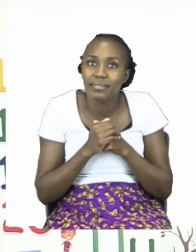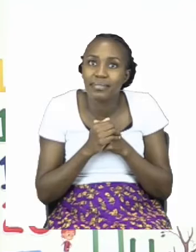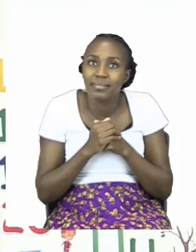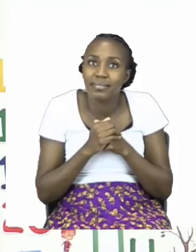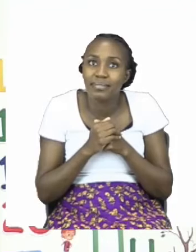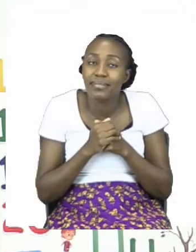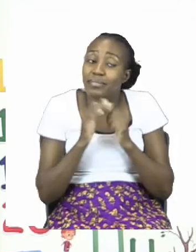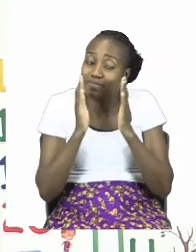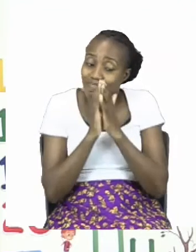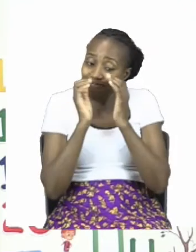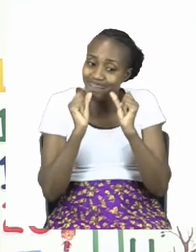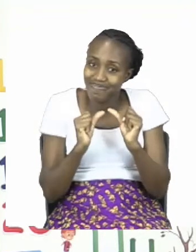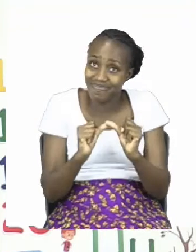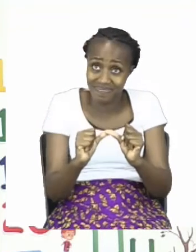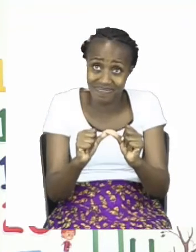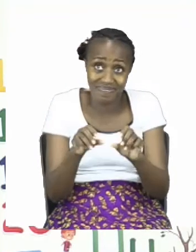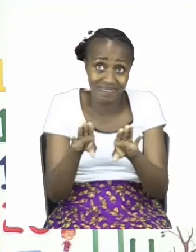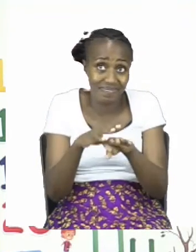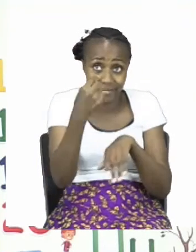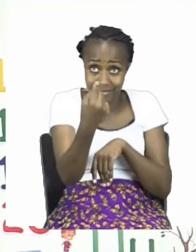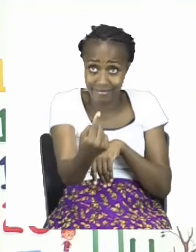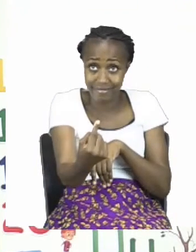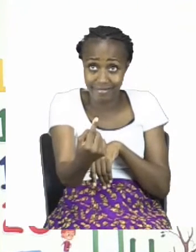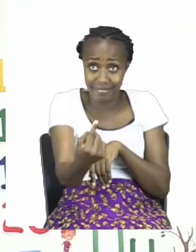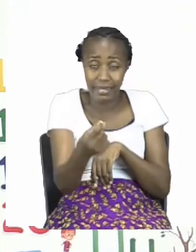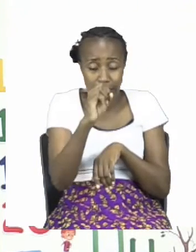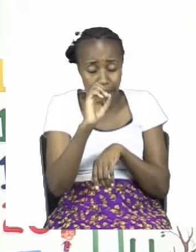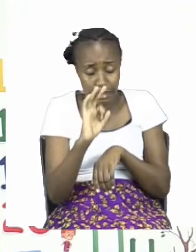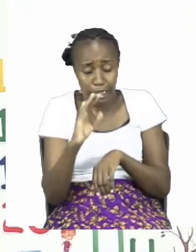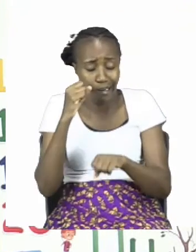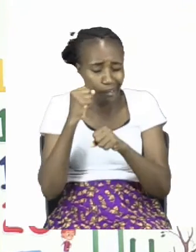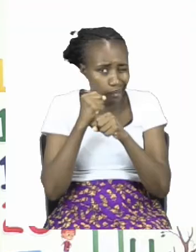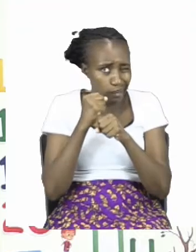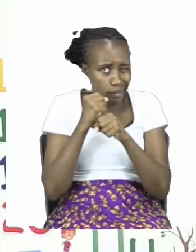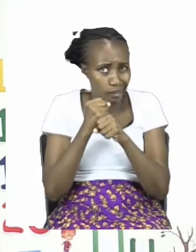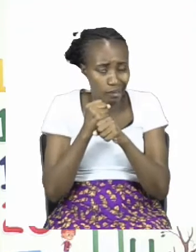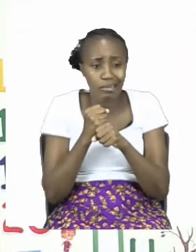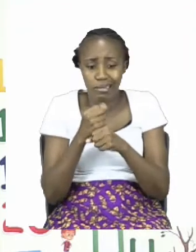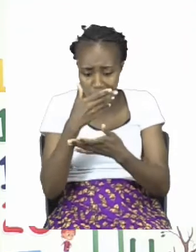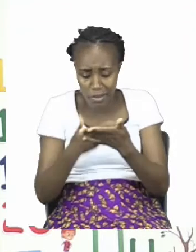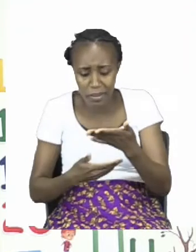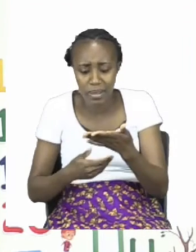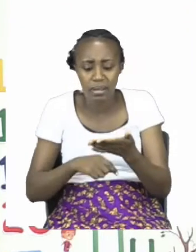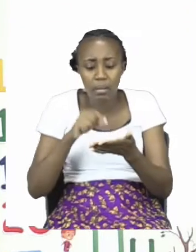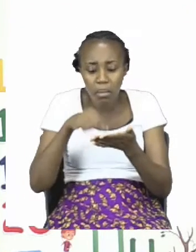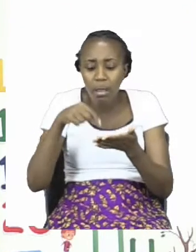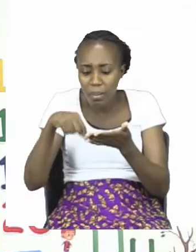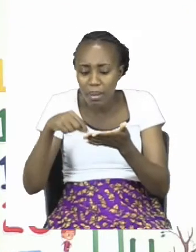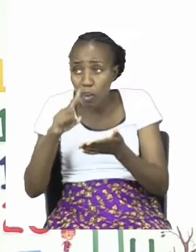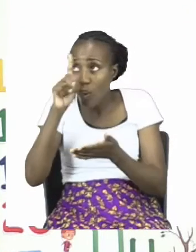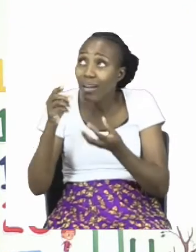So go ahead, boys and girls, try and do this by yourself. But if it's too difficult for you, find another piece of paper and maybe an adult to help